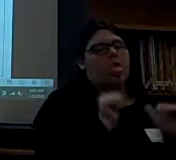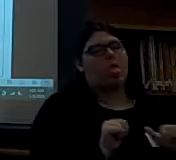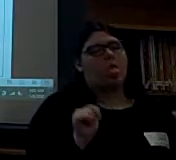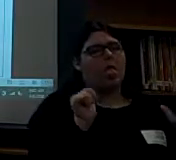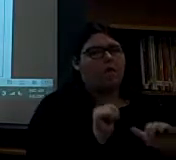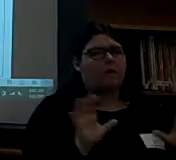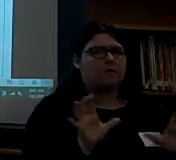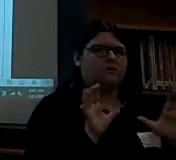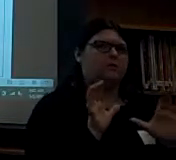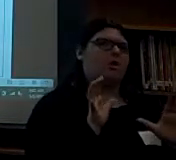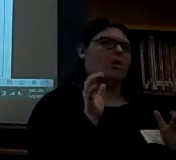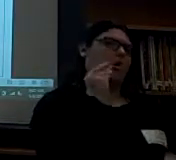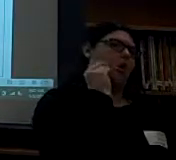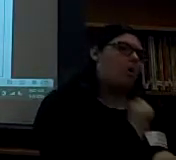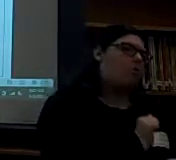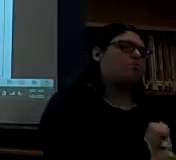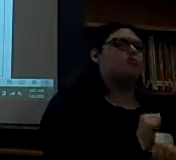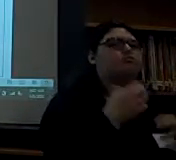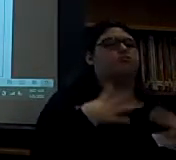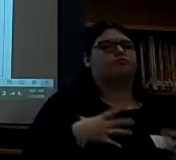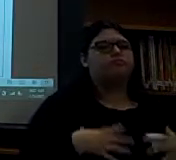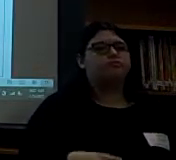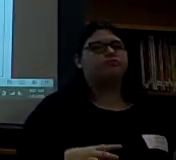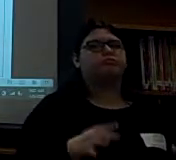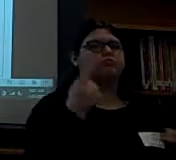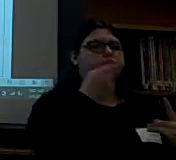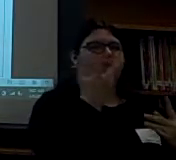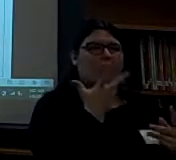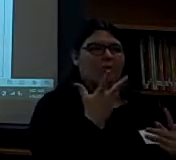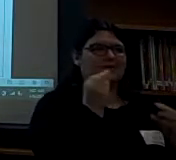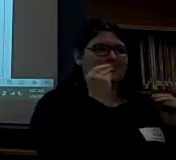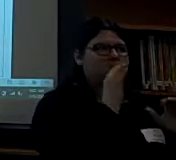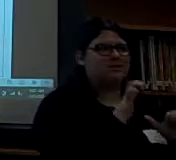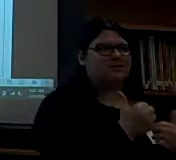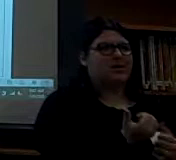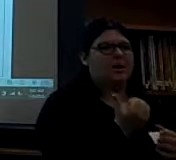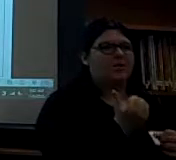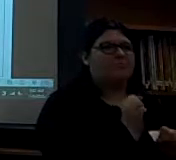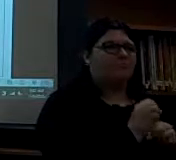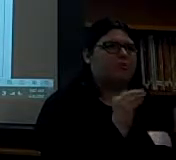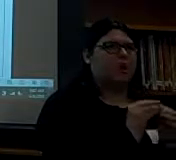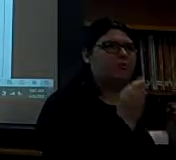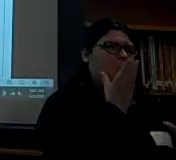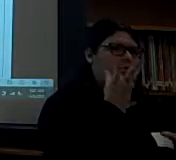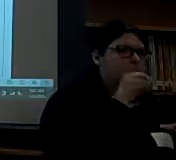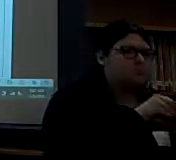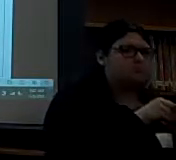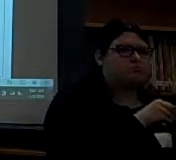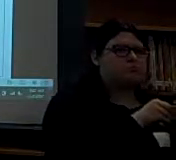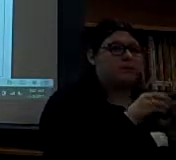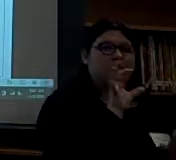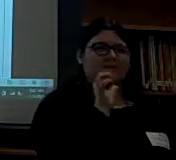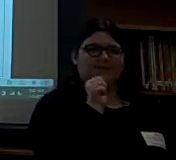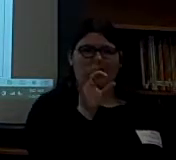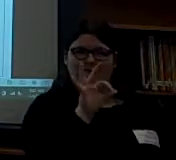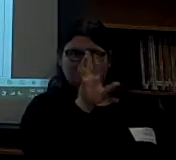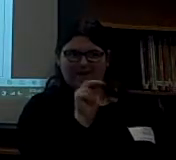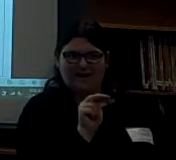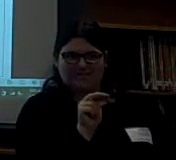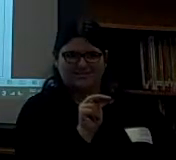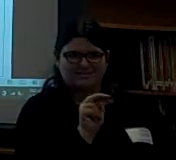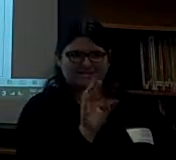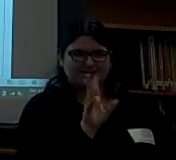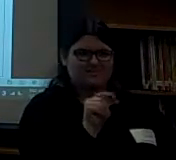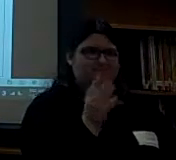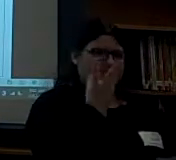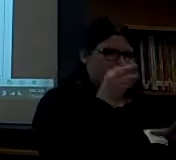getting dressed. And I will tell you very briefly, the key there is to teach them how to make it more engaging, not more fun, but more engaging. That's how we get kids